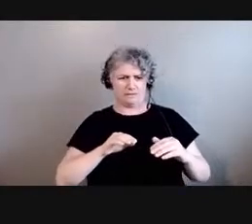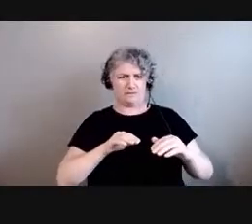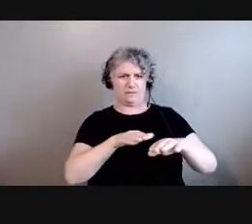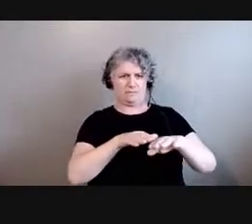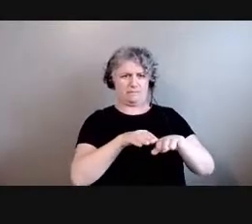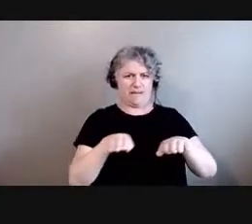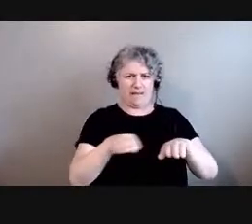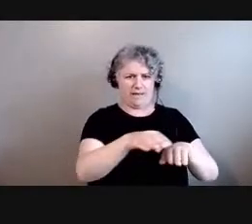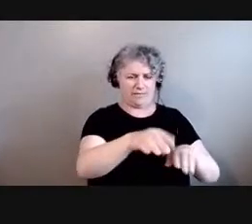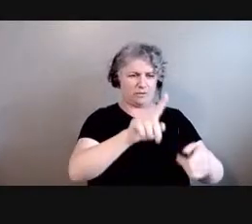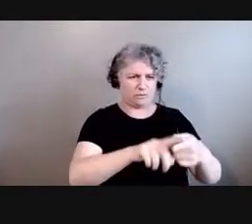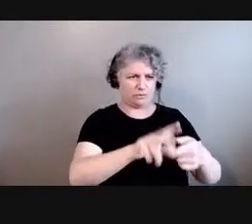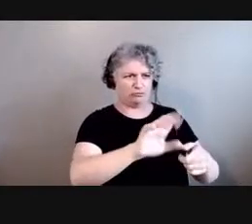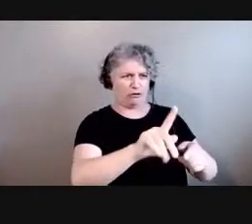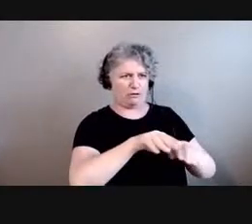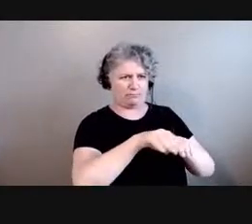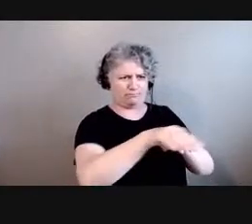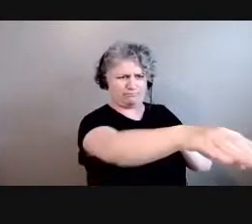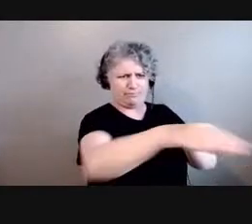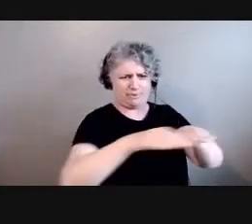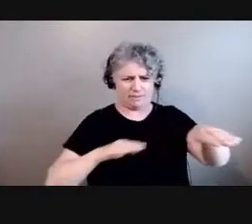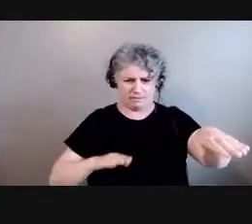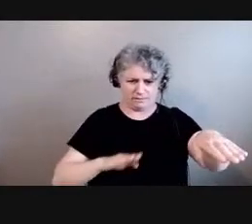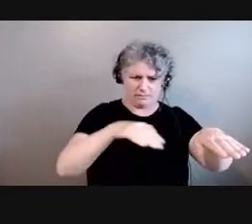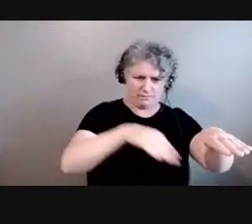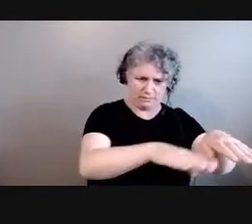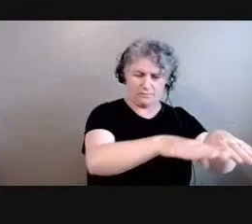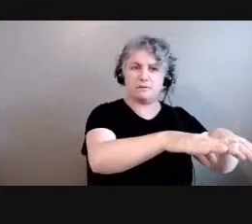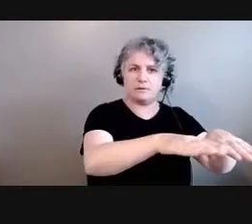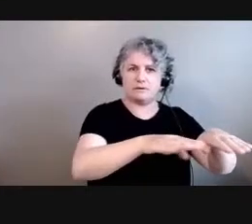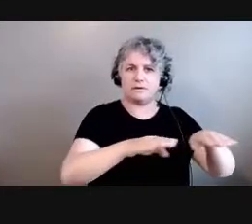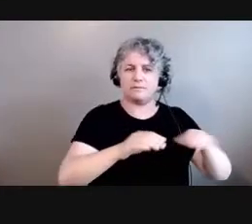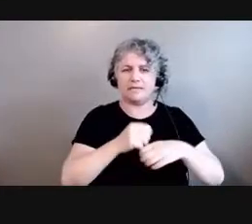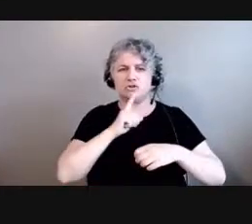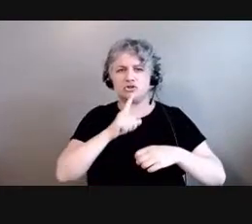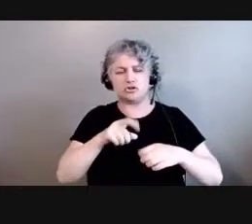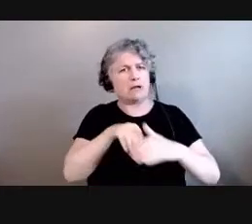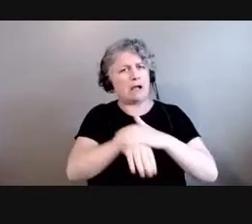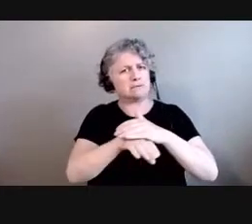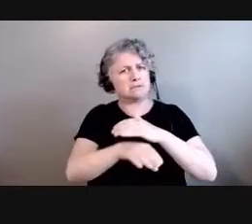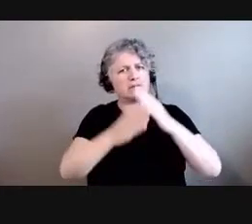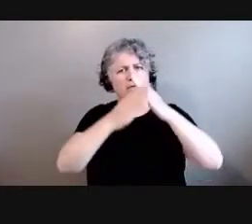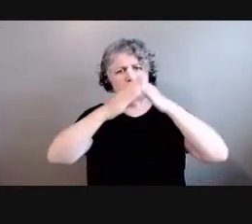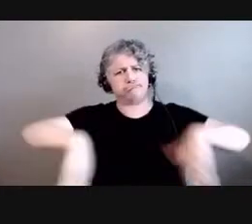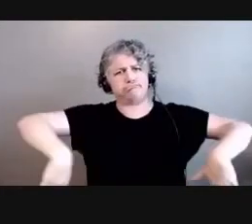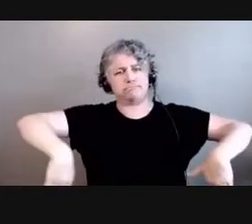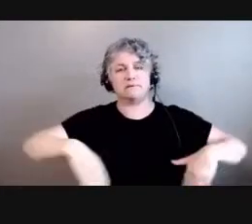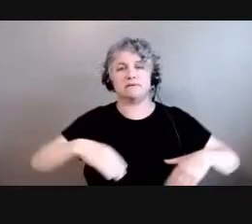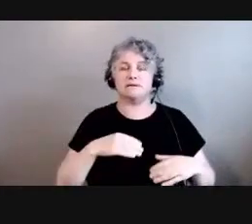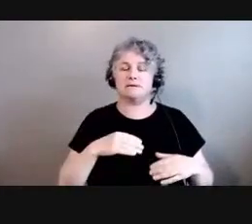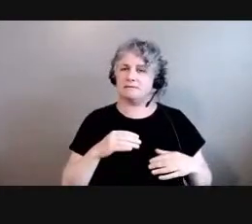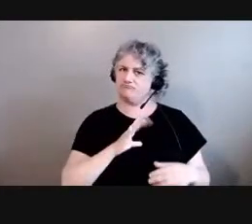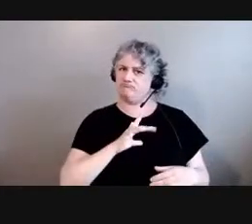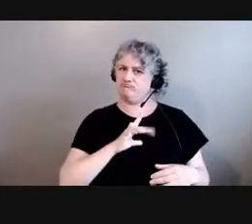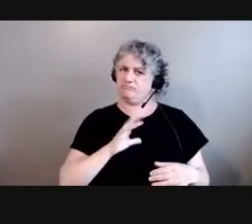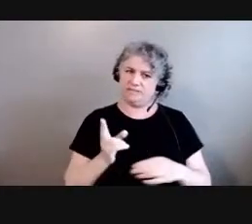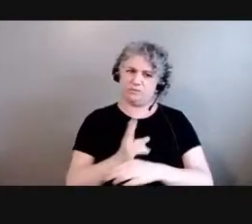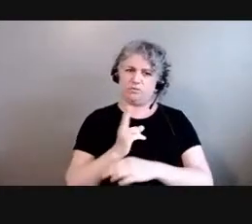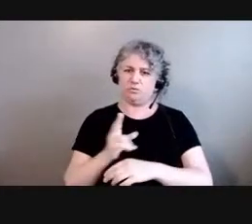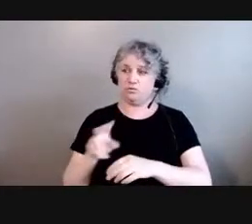itself to determine accessibility to make sure that these sites will be fully accessible.